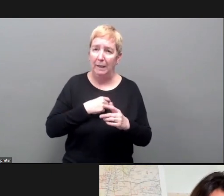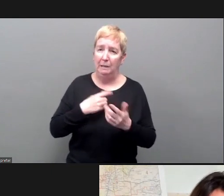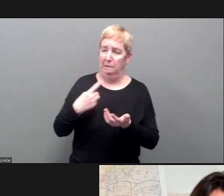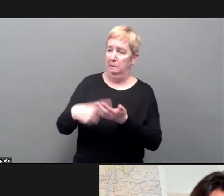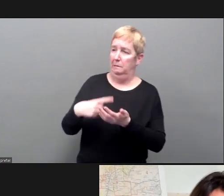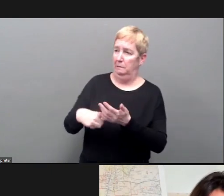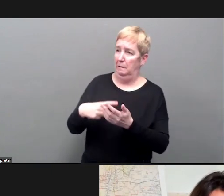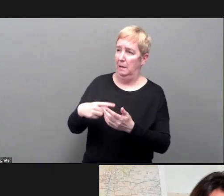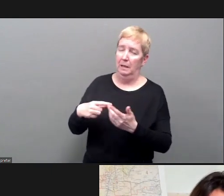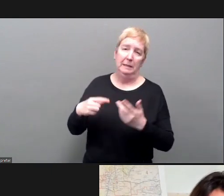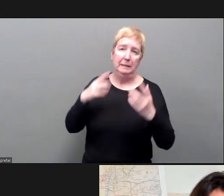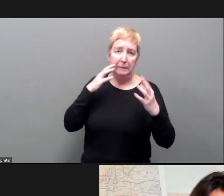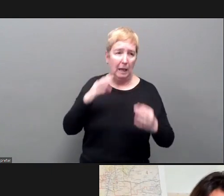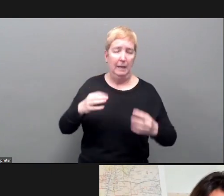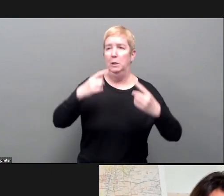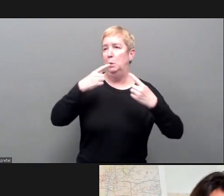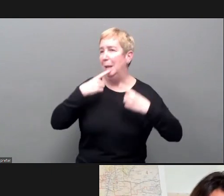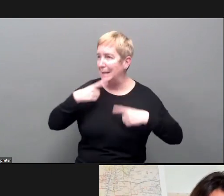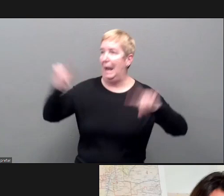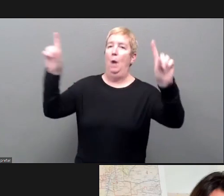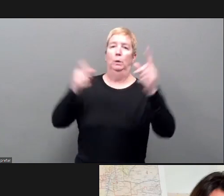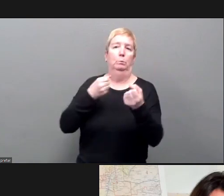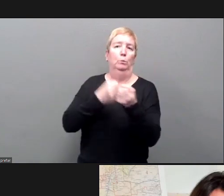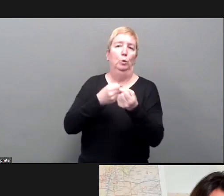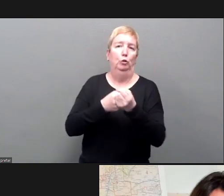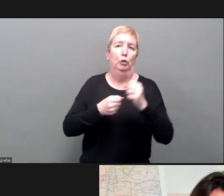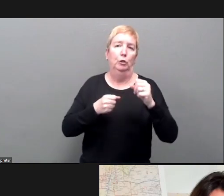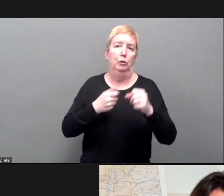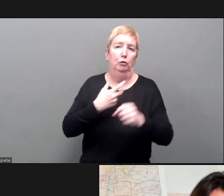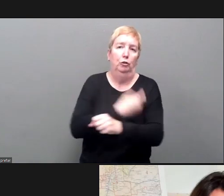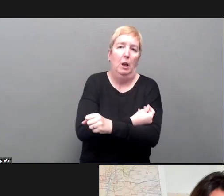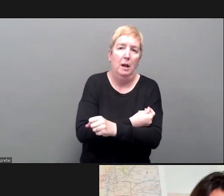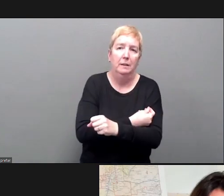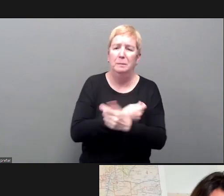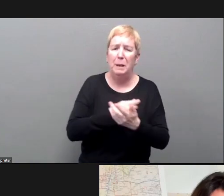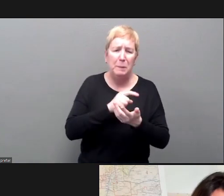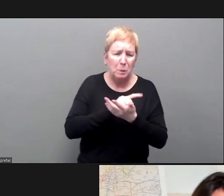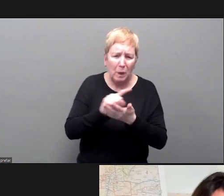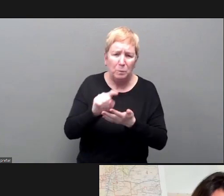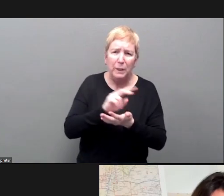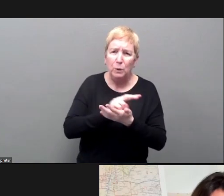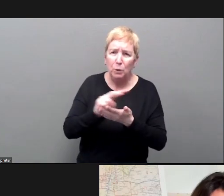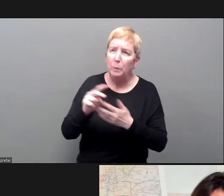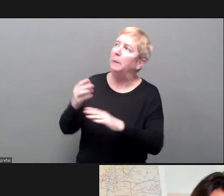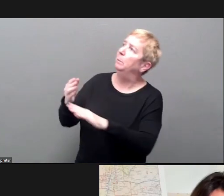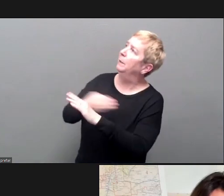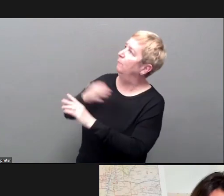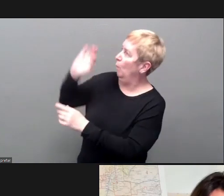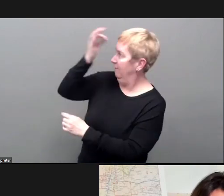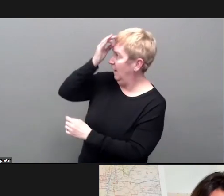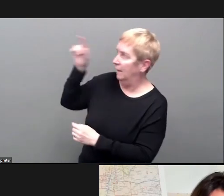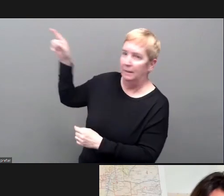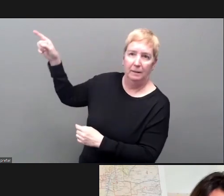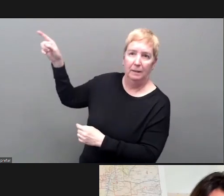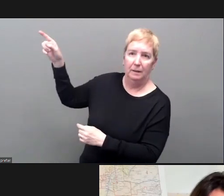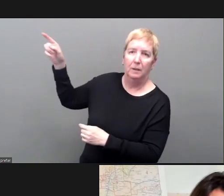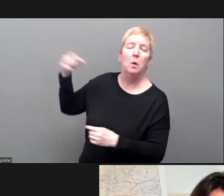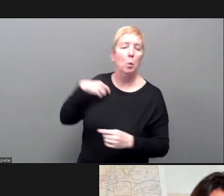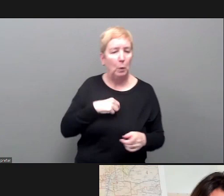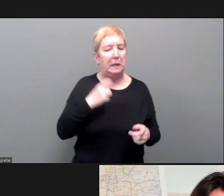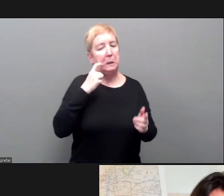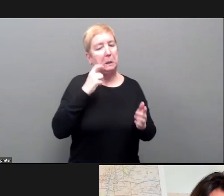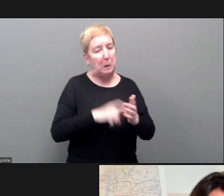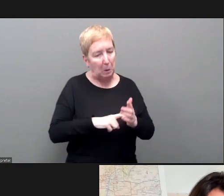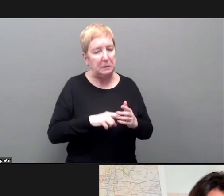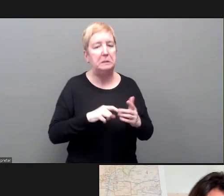weeks earlier than other entities back in October, because we were seeing that breakthrough cases